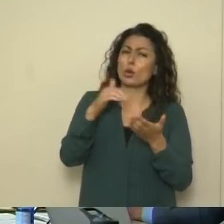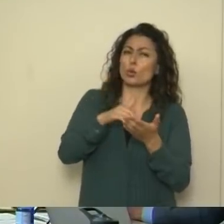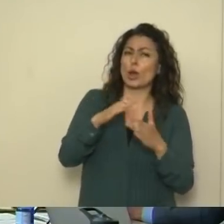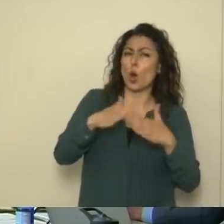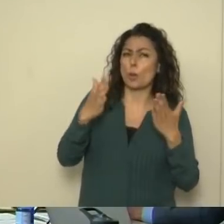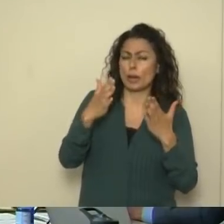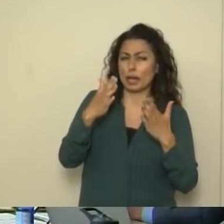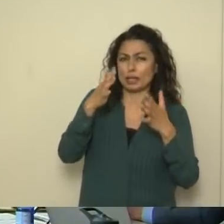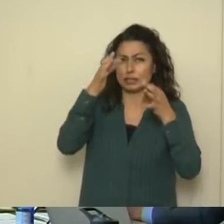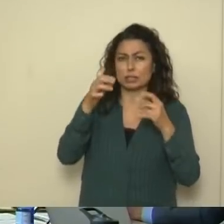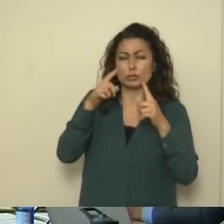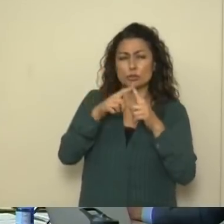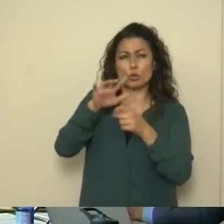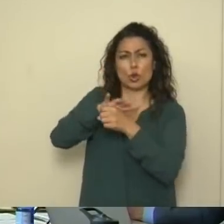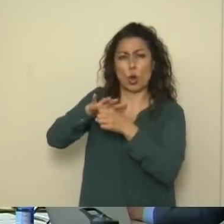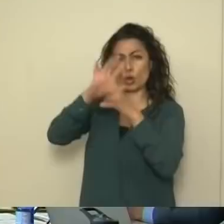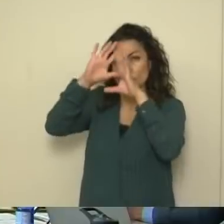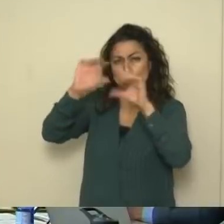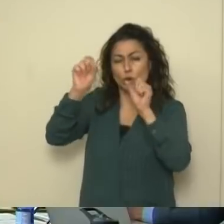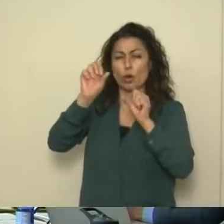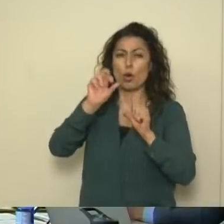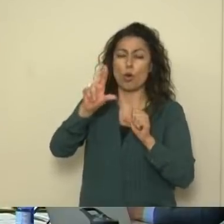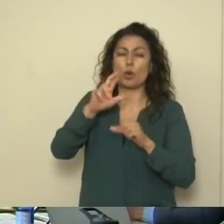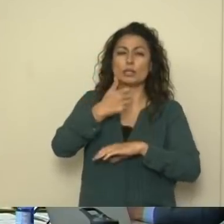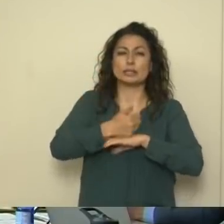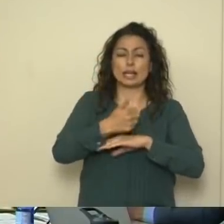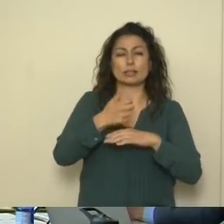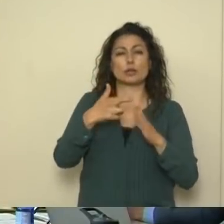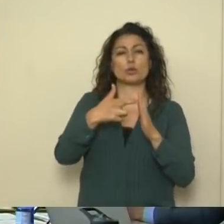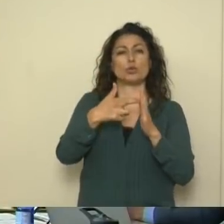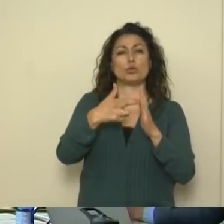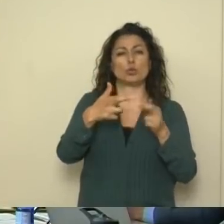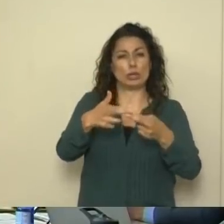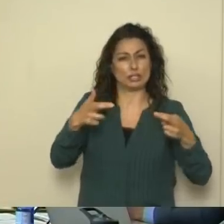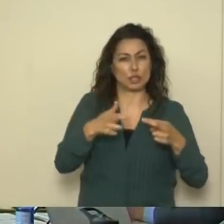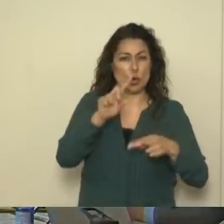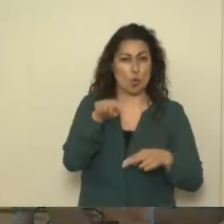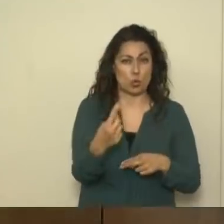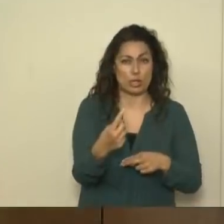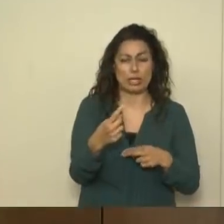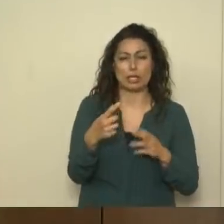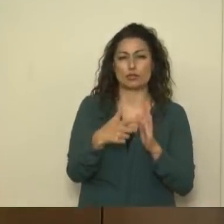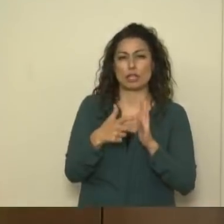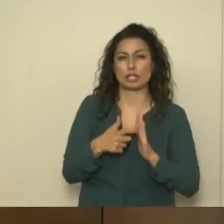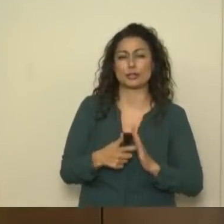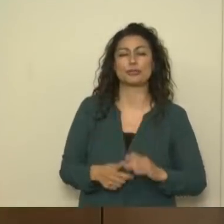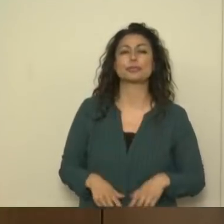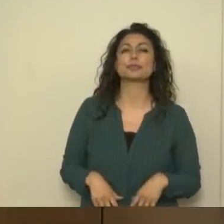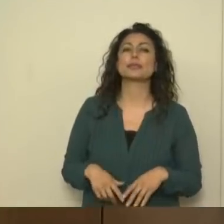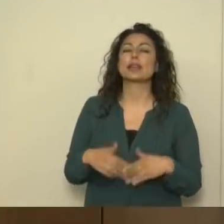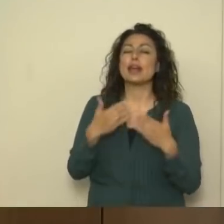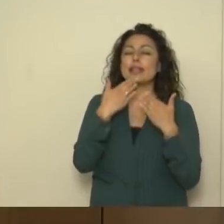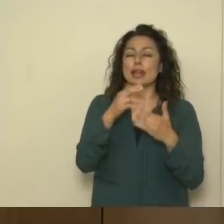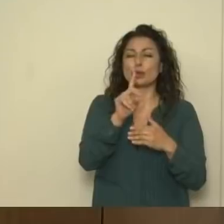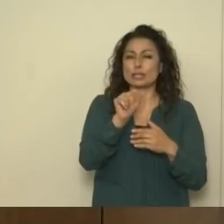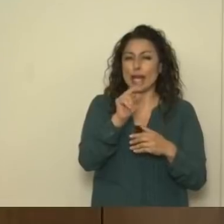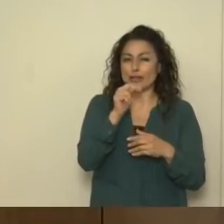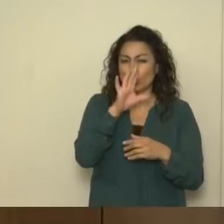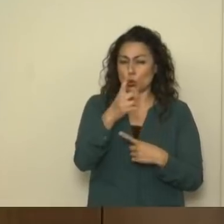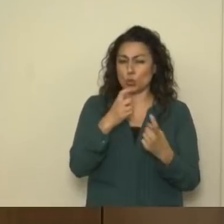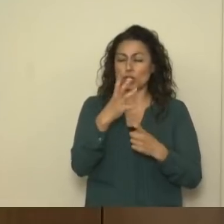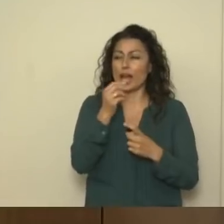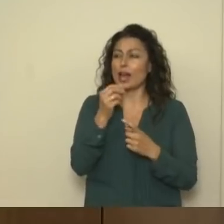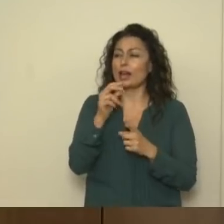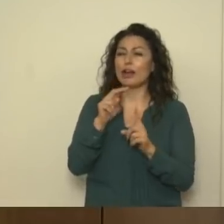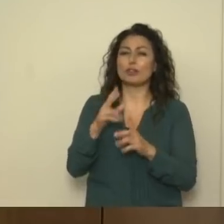to local superintendents or set regional criteria? So Dan, I appreciate the question, and for